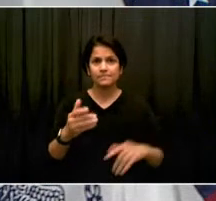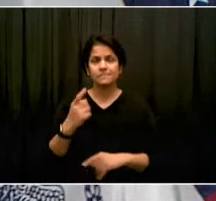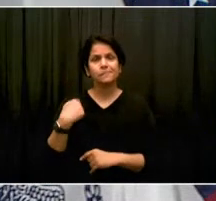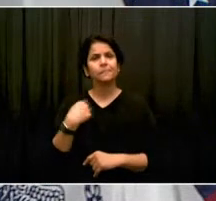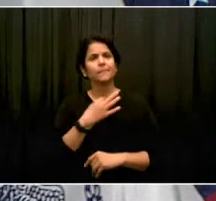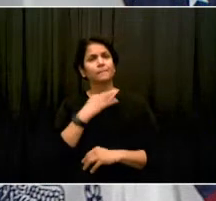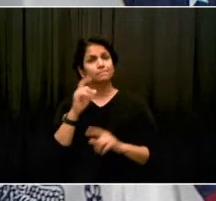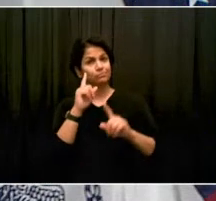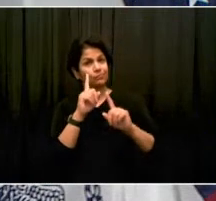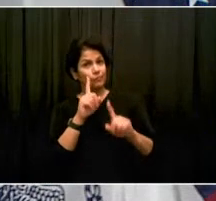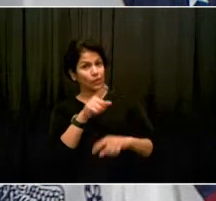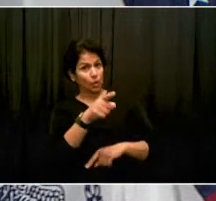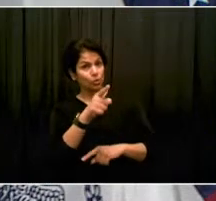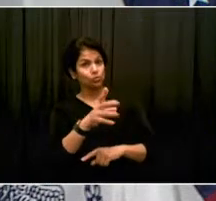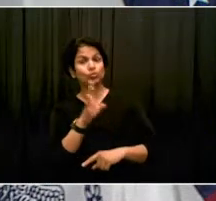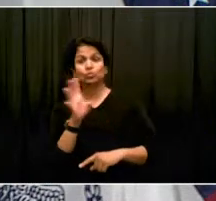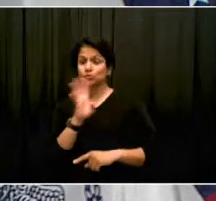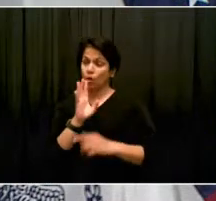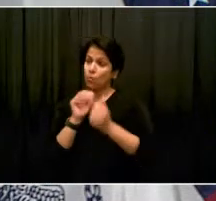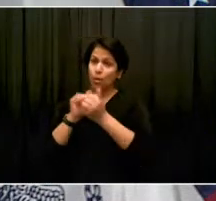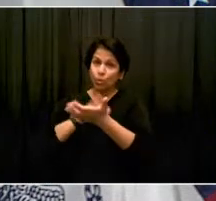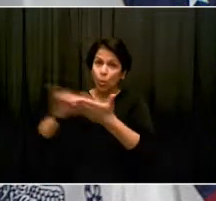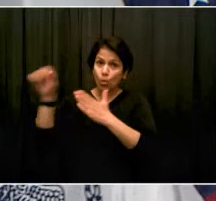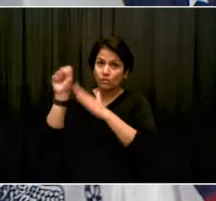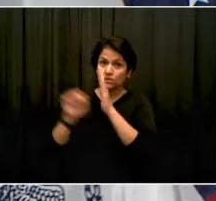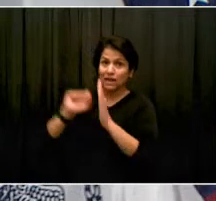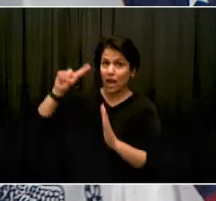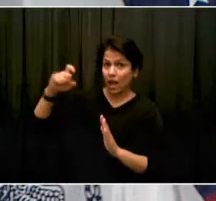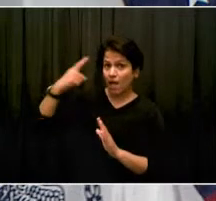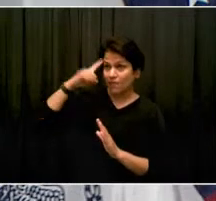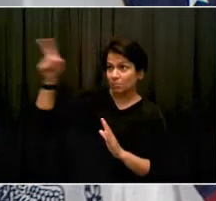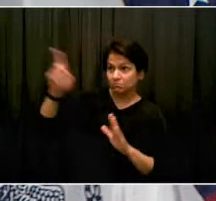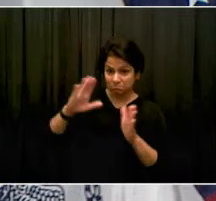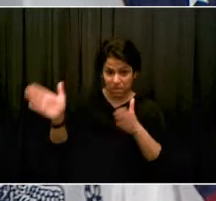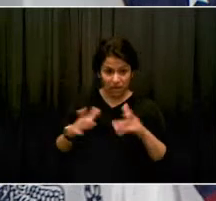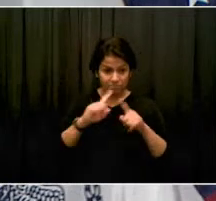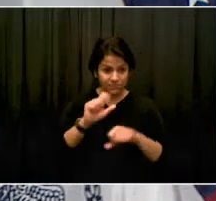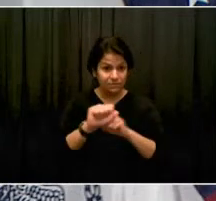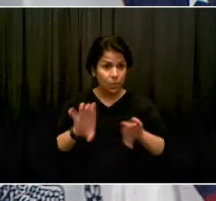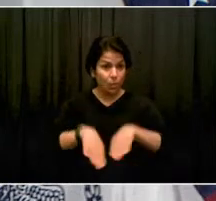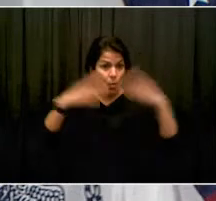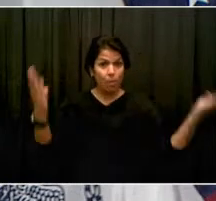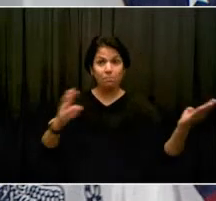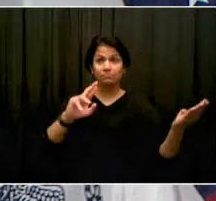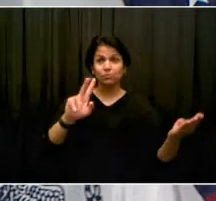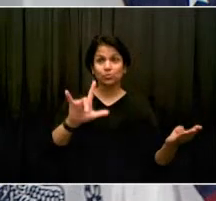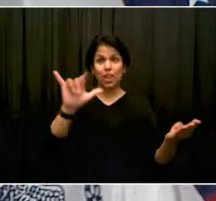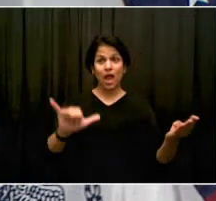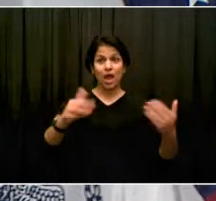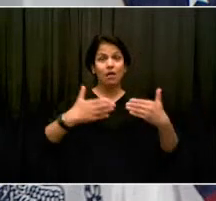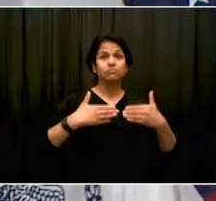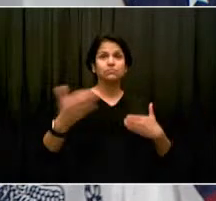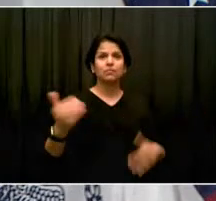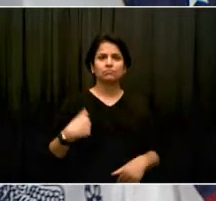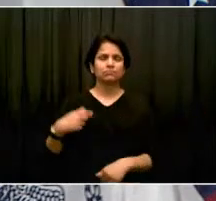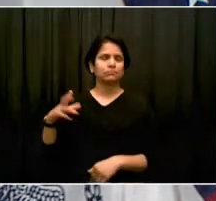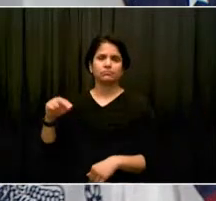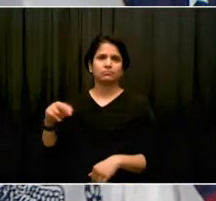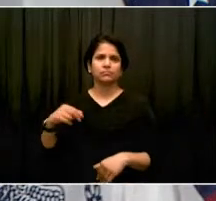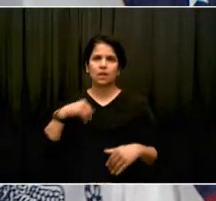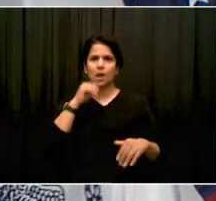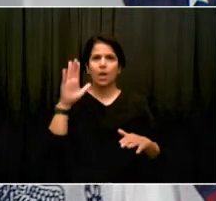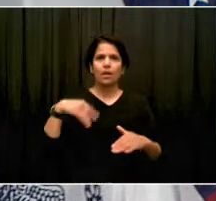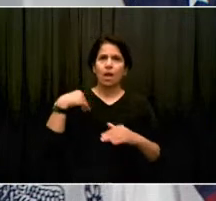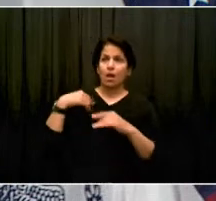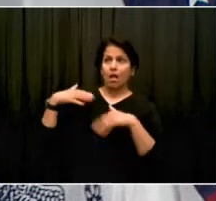way to proceed here is to set out the city's vision. We're going to work with the federal government. We're going to work with the